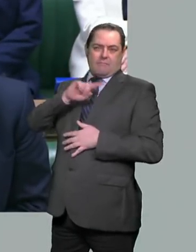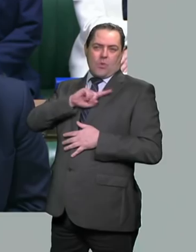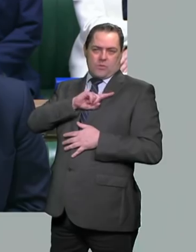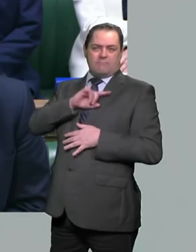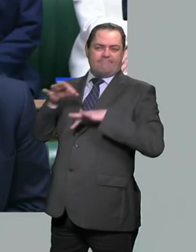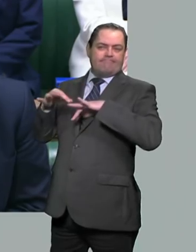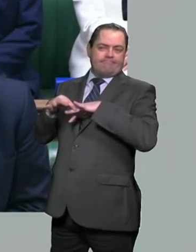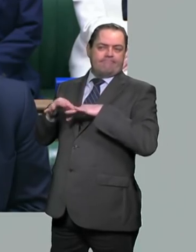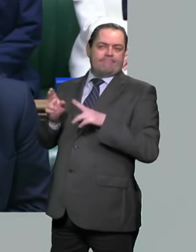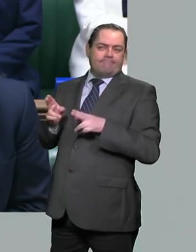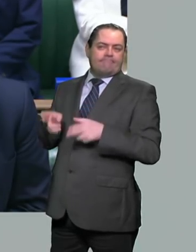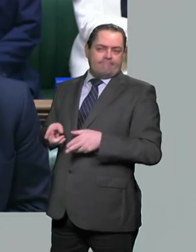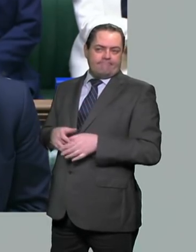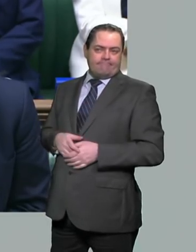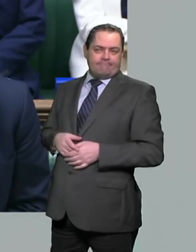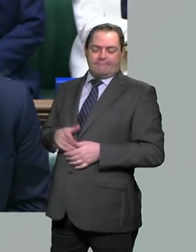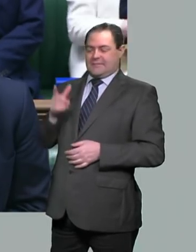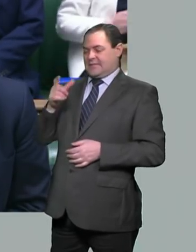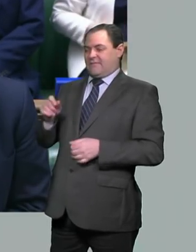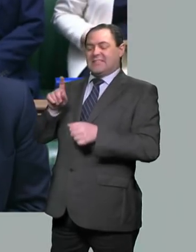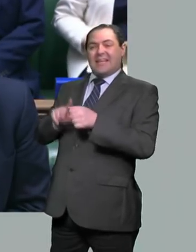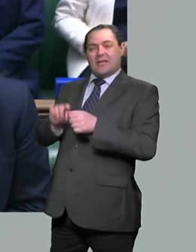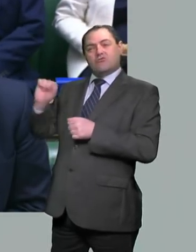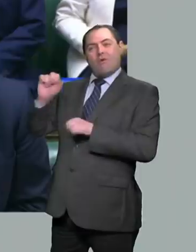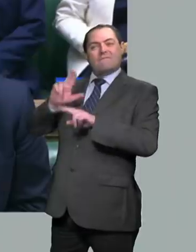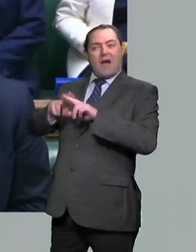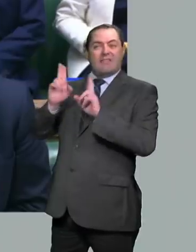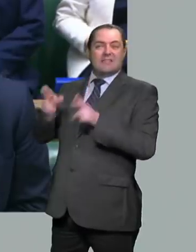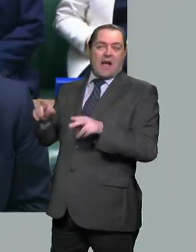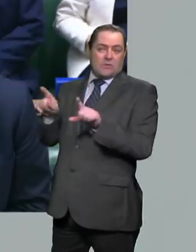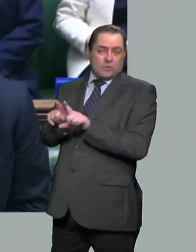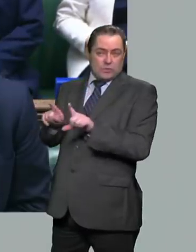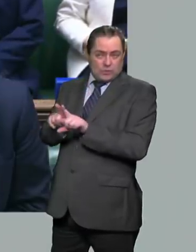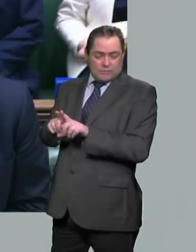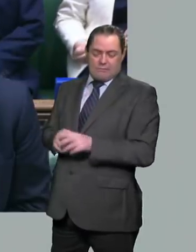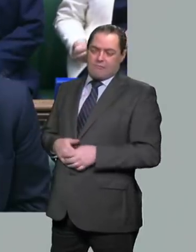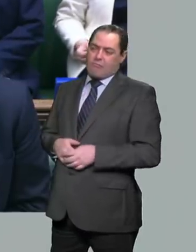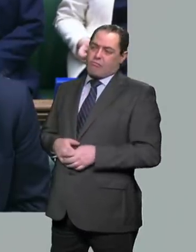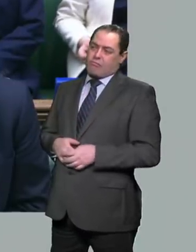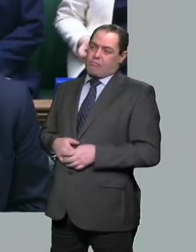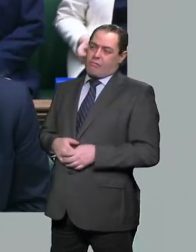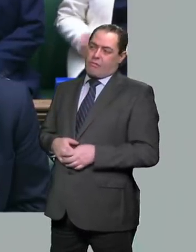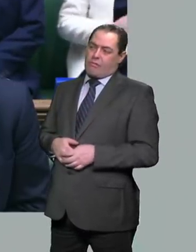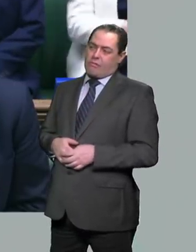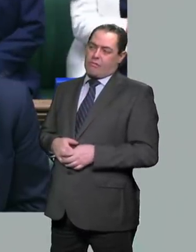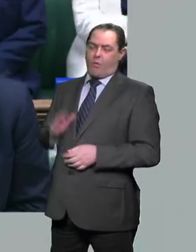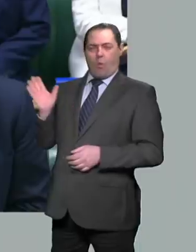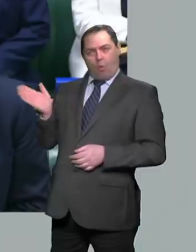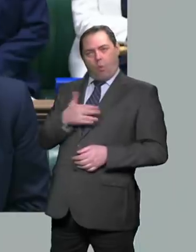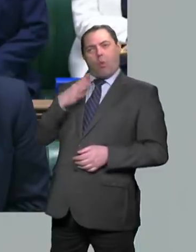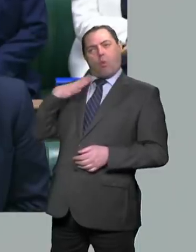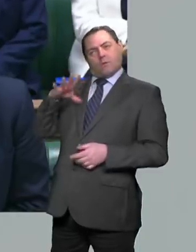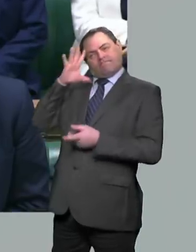course, the day also marks 70 years since the death of her beloved father, George VI. I know that the whole House will want to join